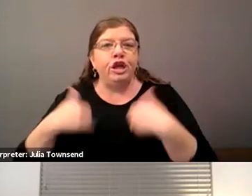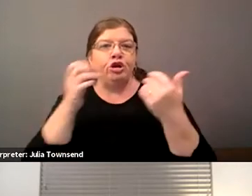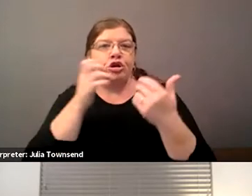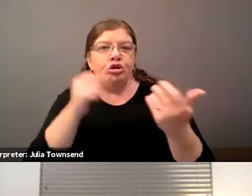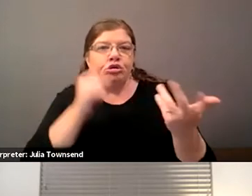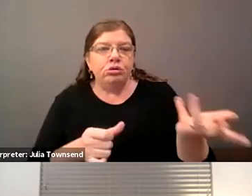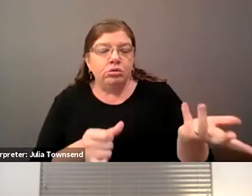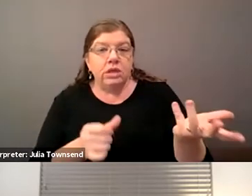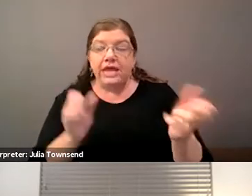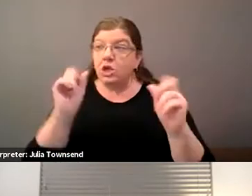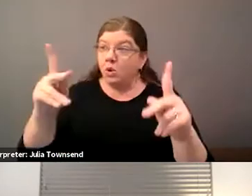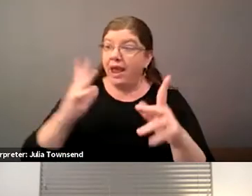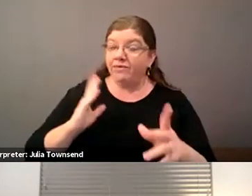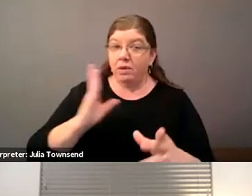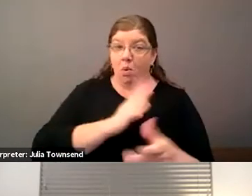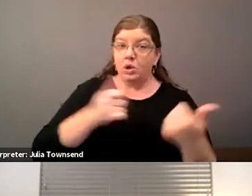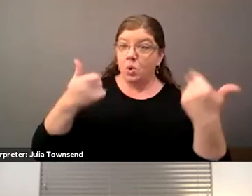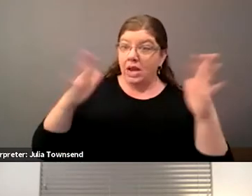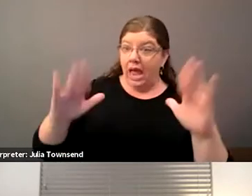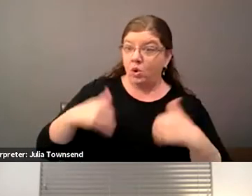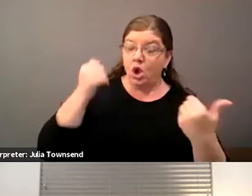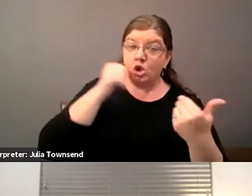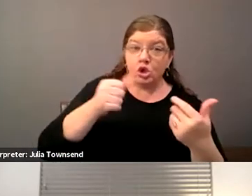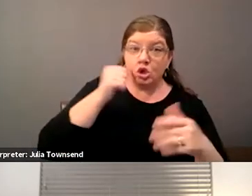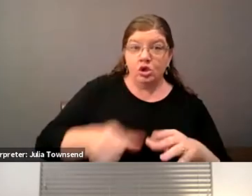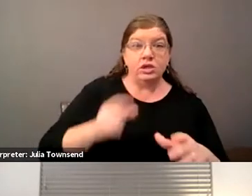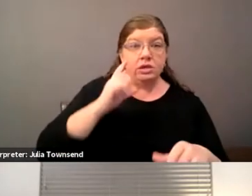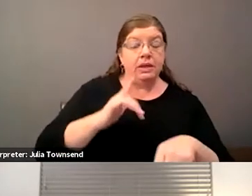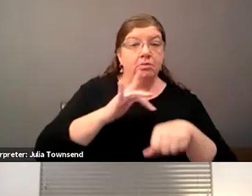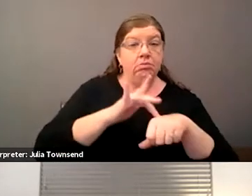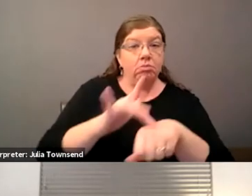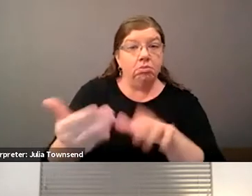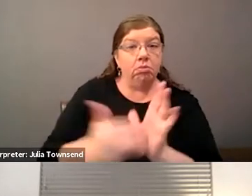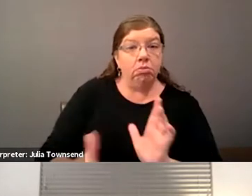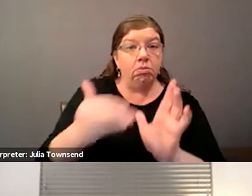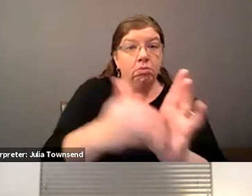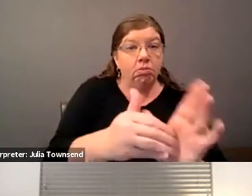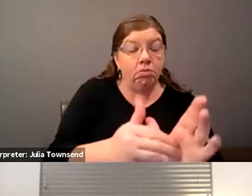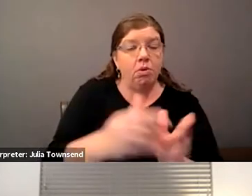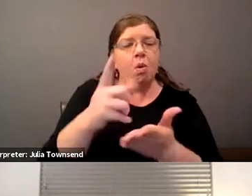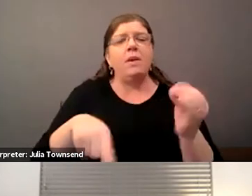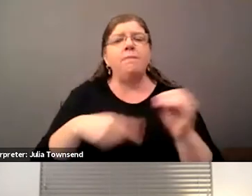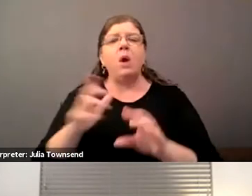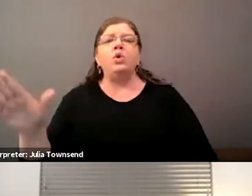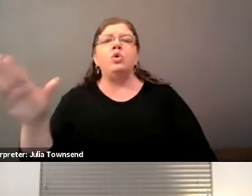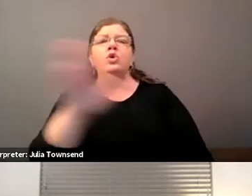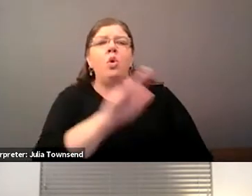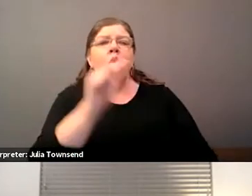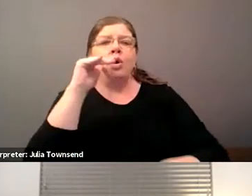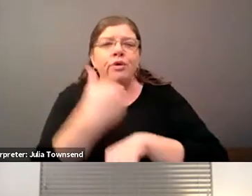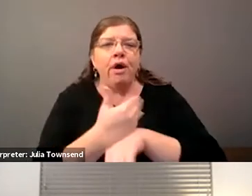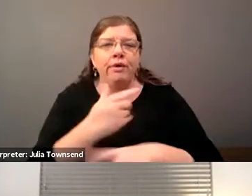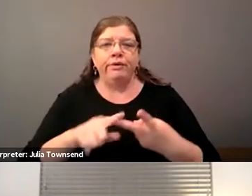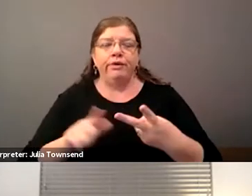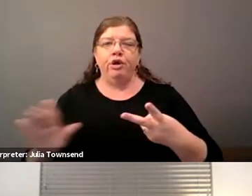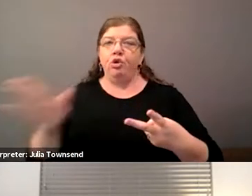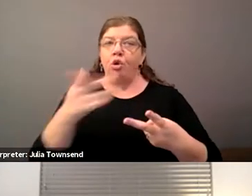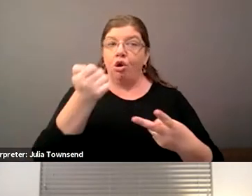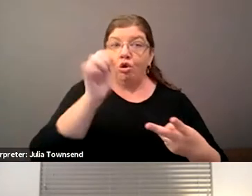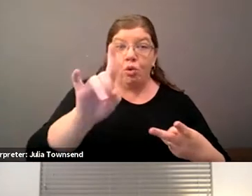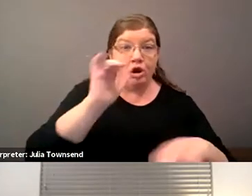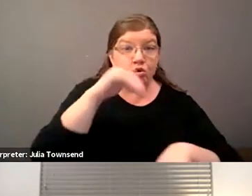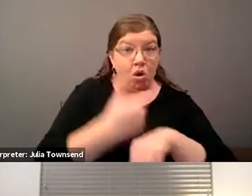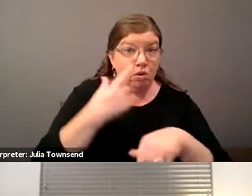allow young girls to be sexually assaulted repeatedly how about your daughter your granddaughter is that